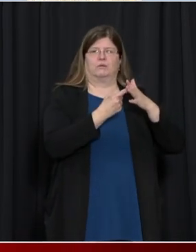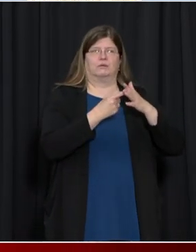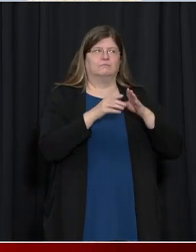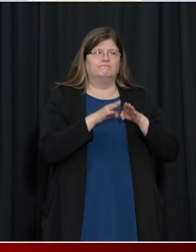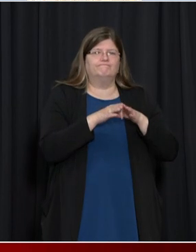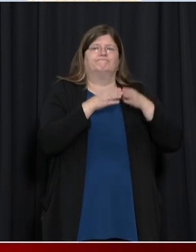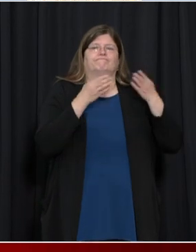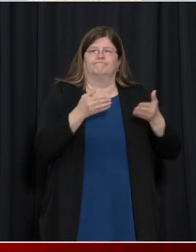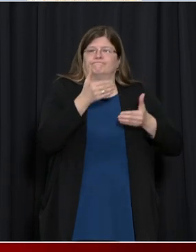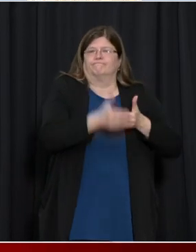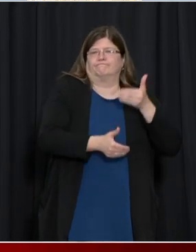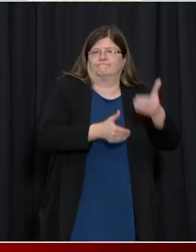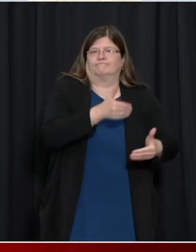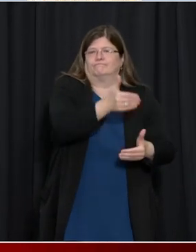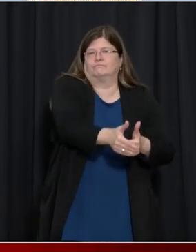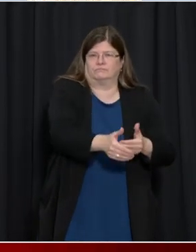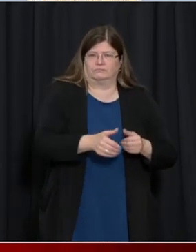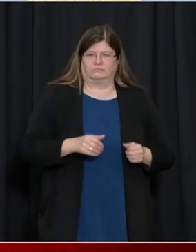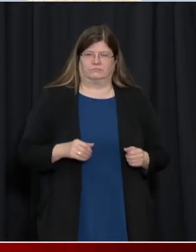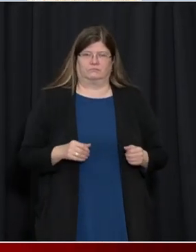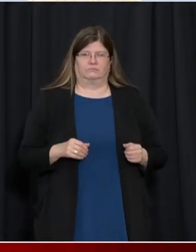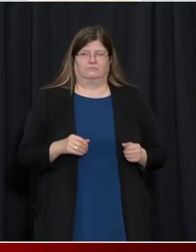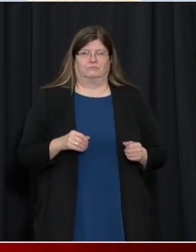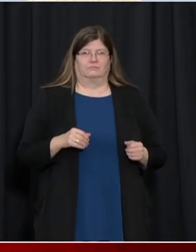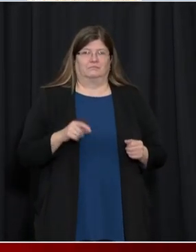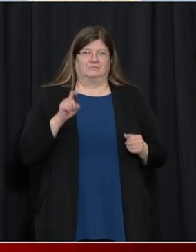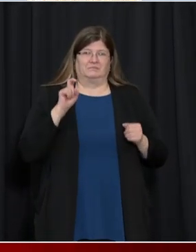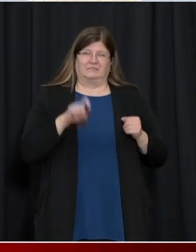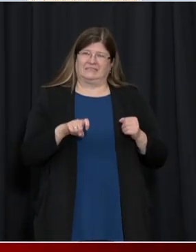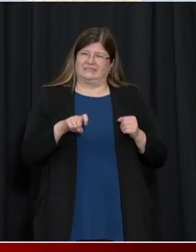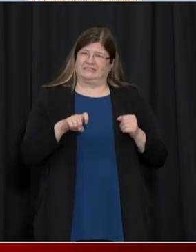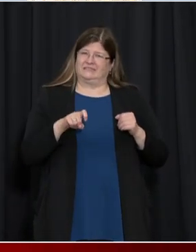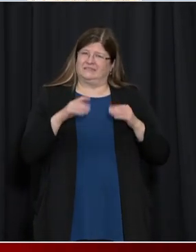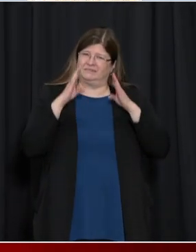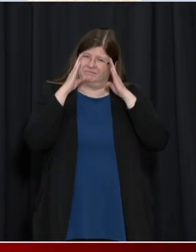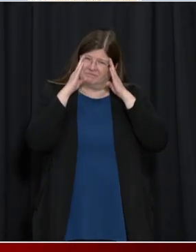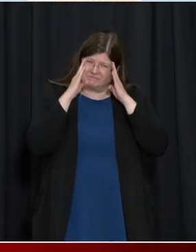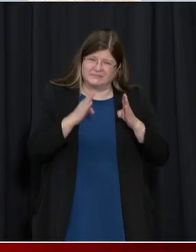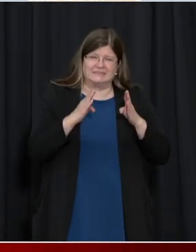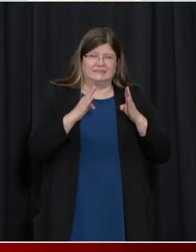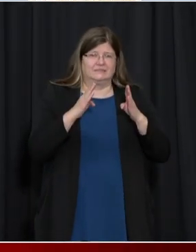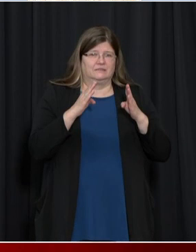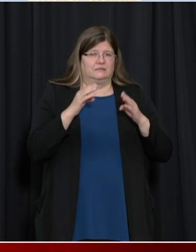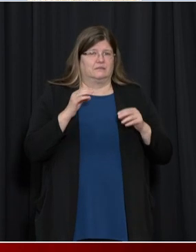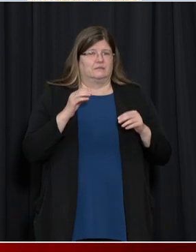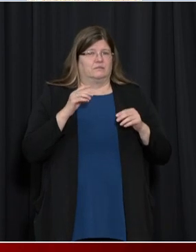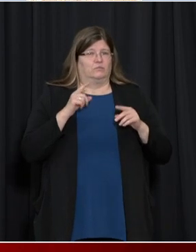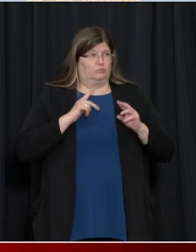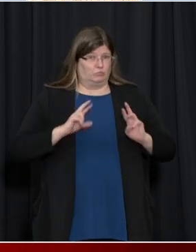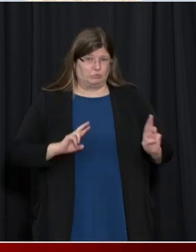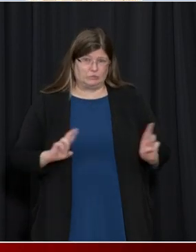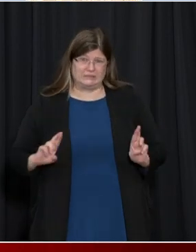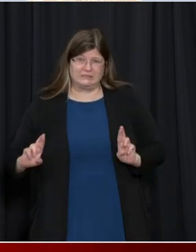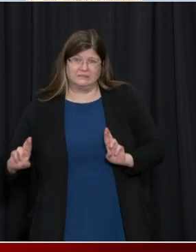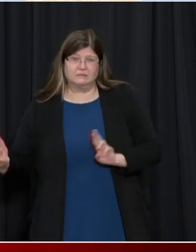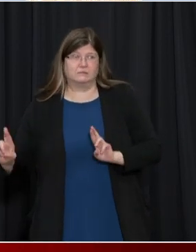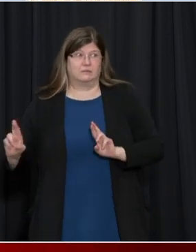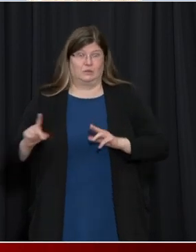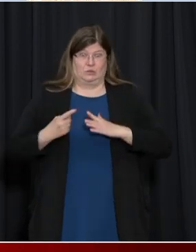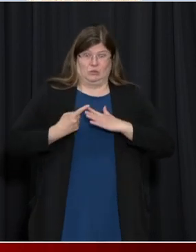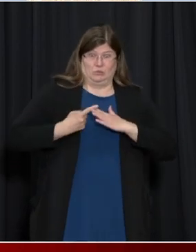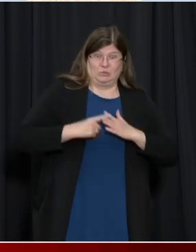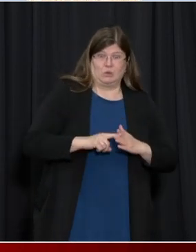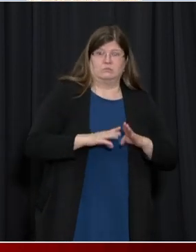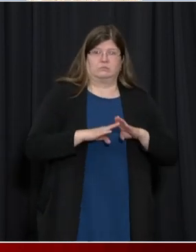means everybody needs to pay attention and get ready if we are able to have a phased reopening so that we can do